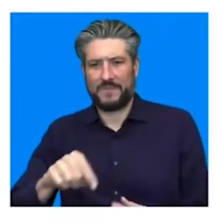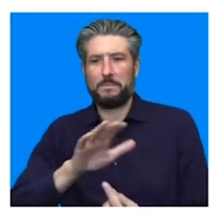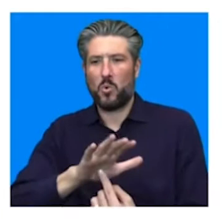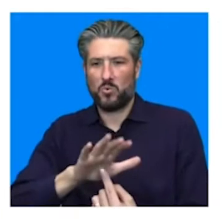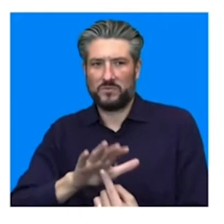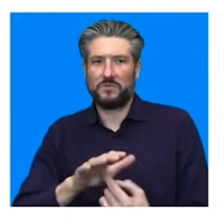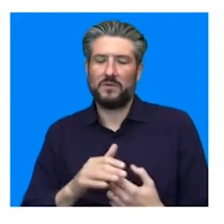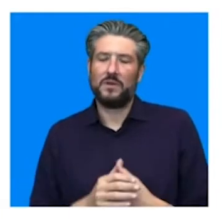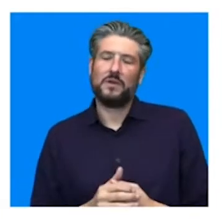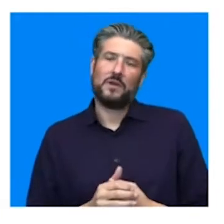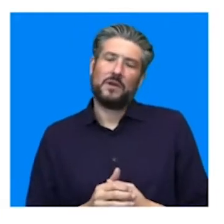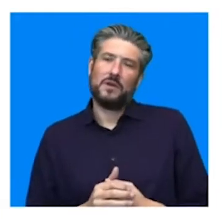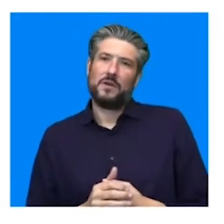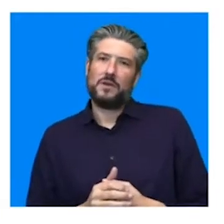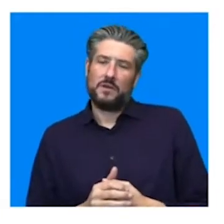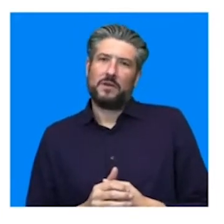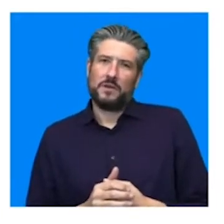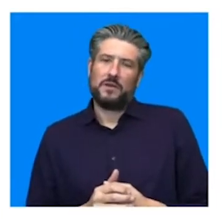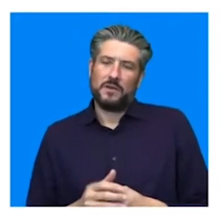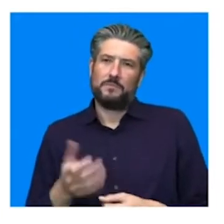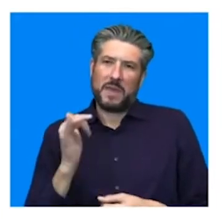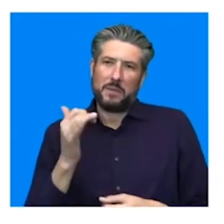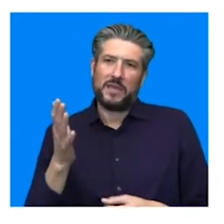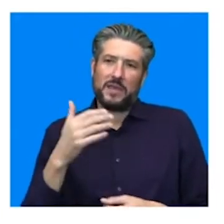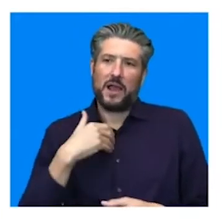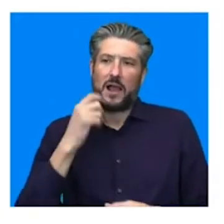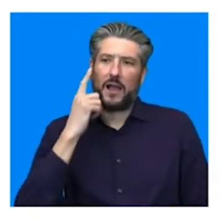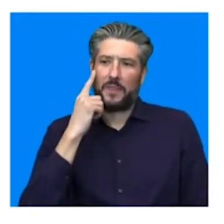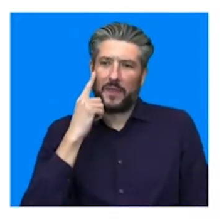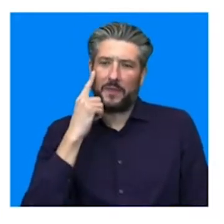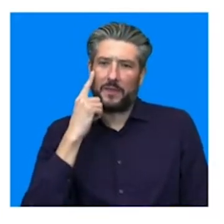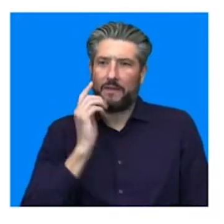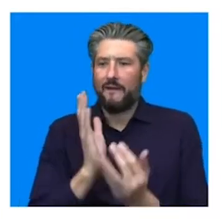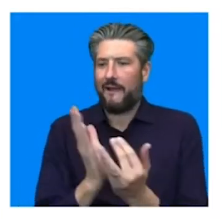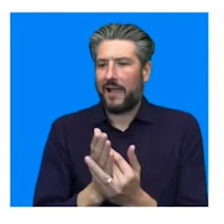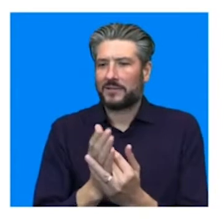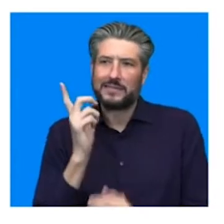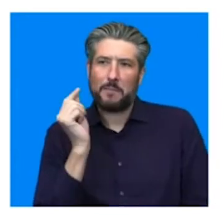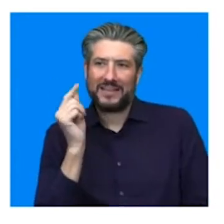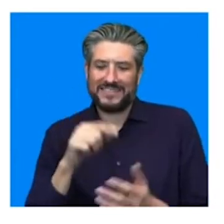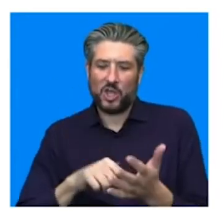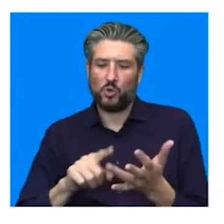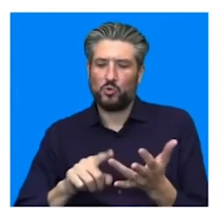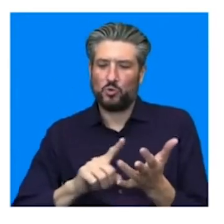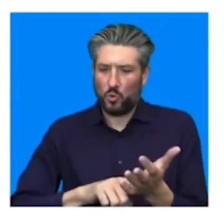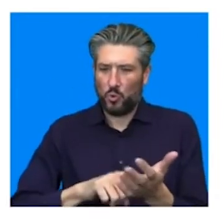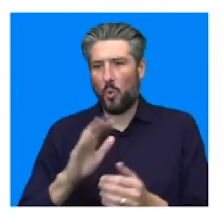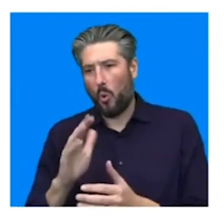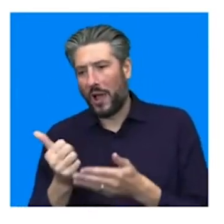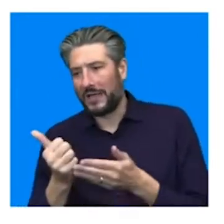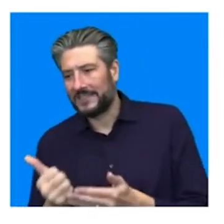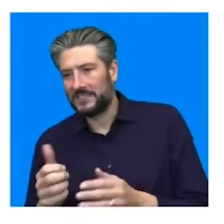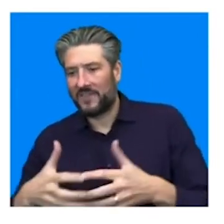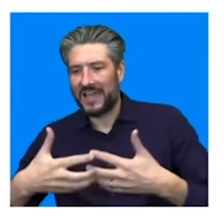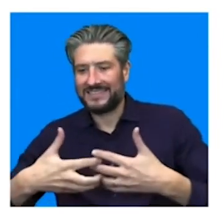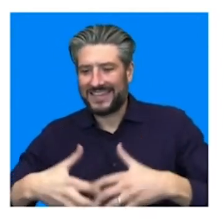is, I think that an accessibility tool or an assistive technology tool is only accessible if it's